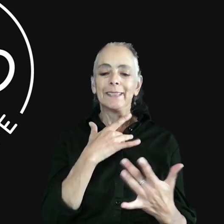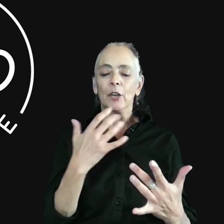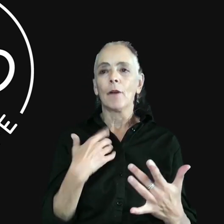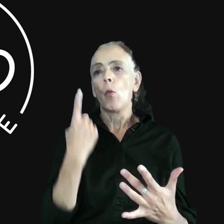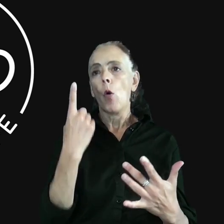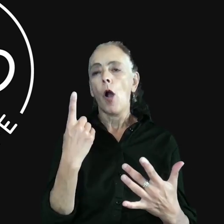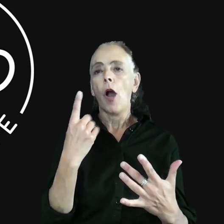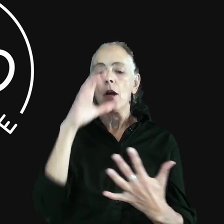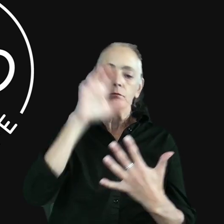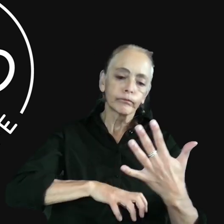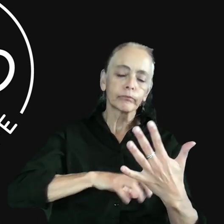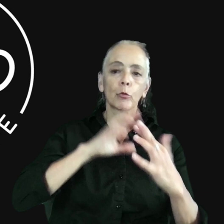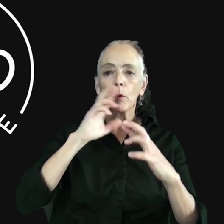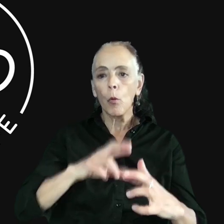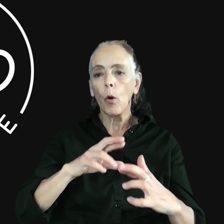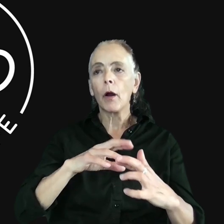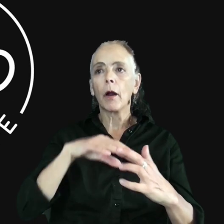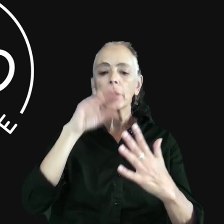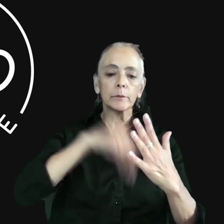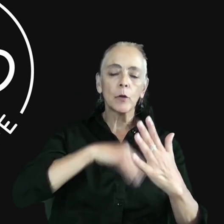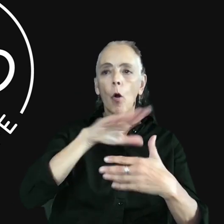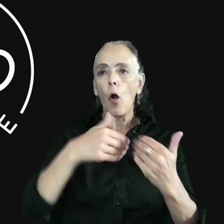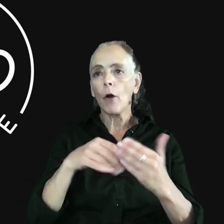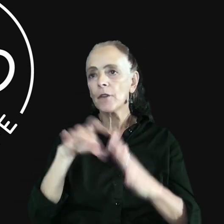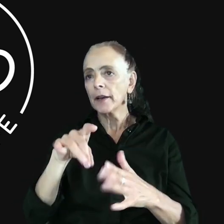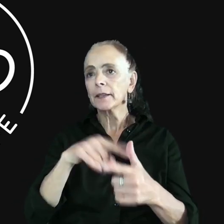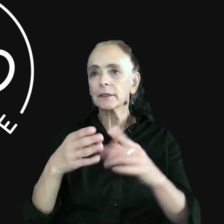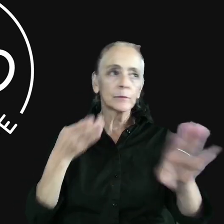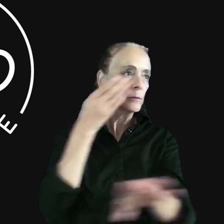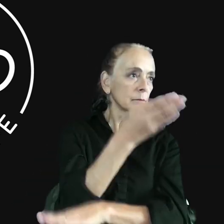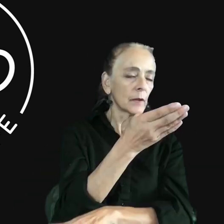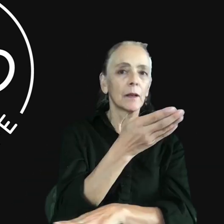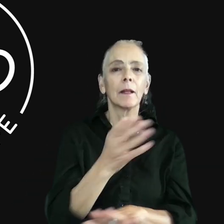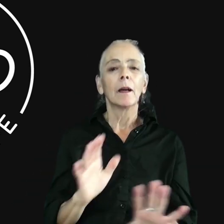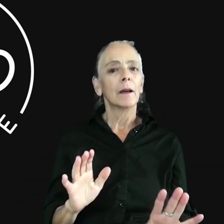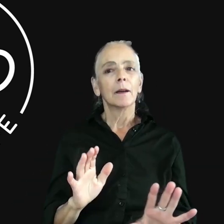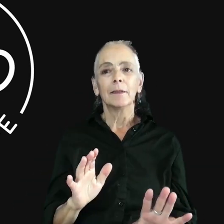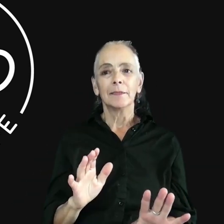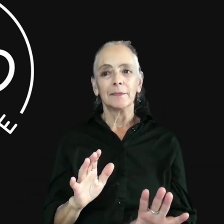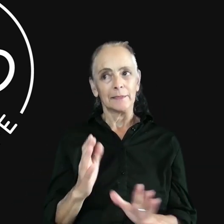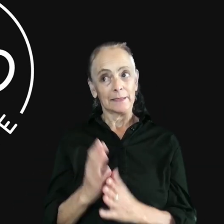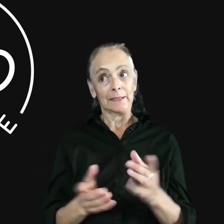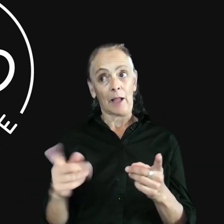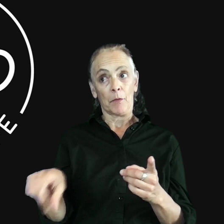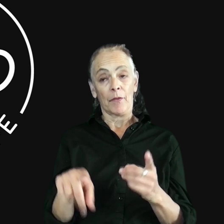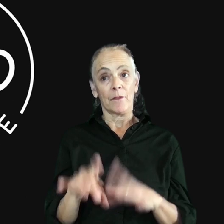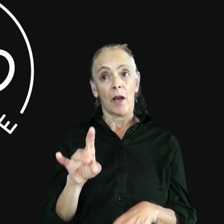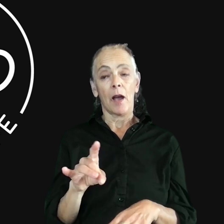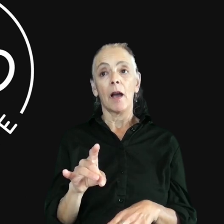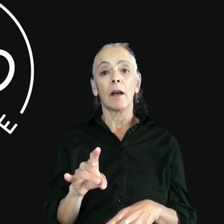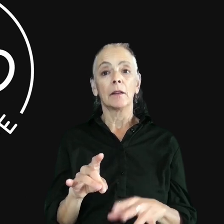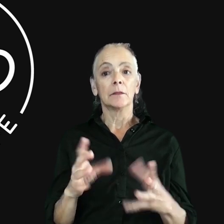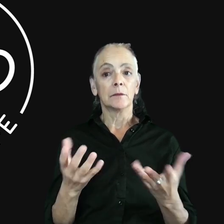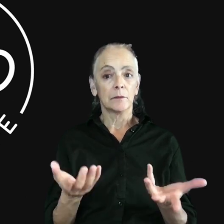report with all of our findings and delivering that over to our stakeholders but what some of them are finding is that it actually is much